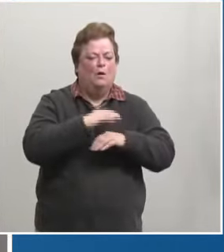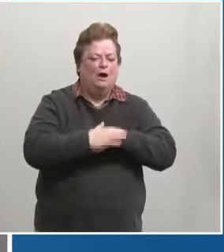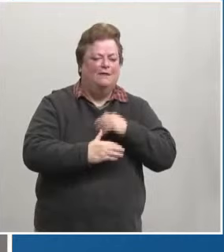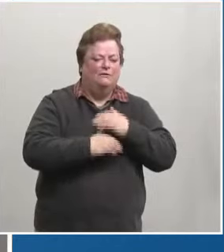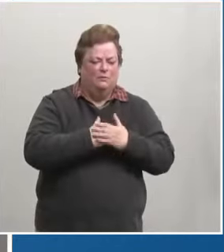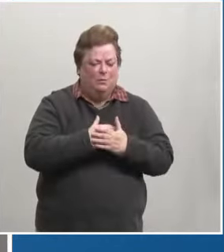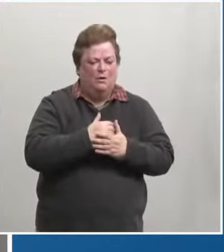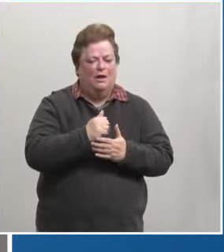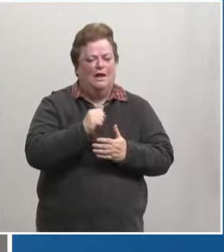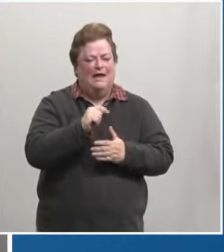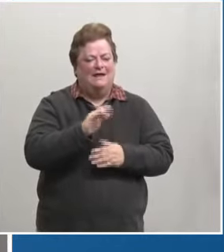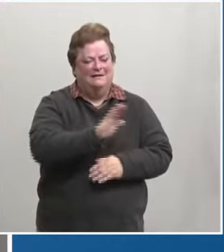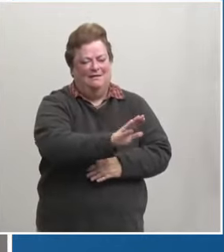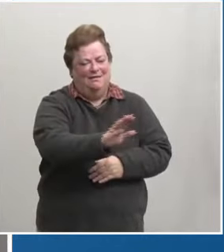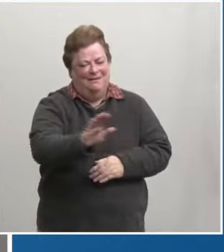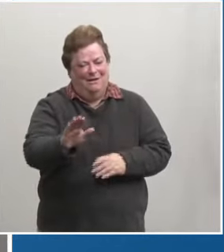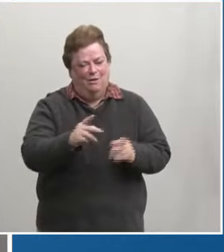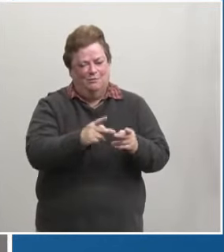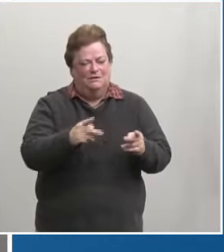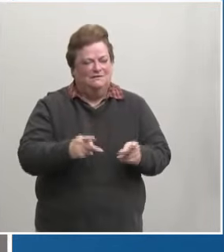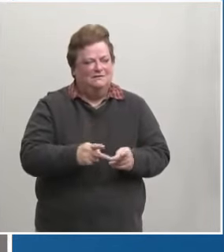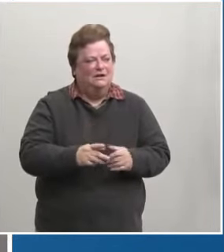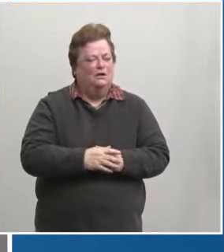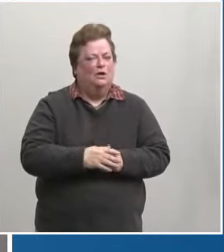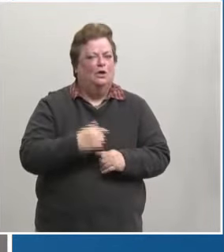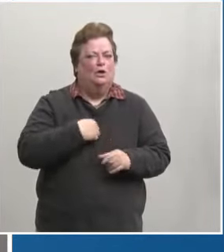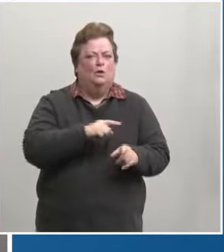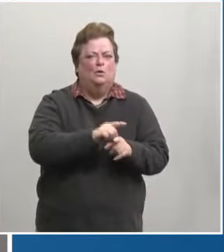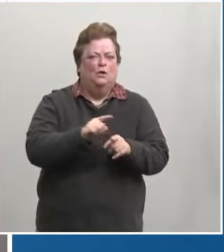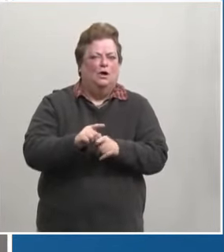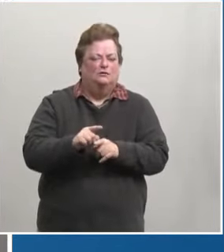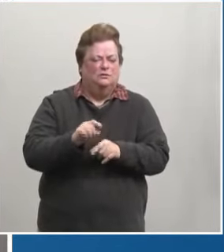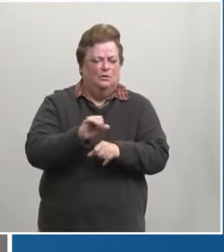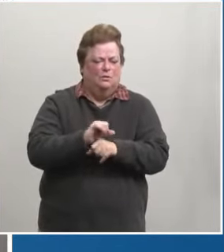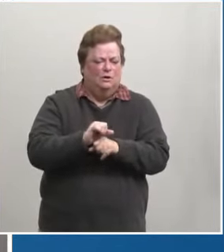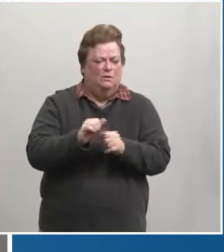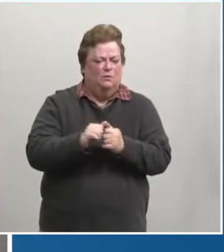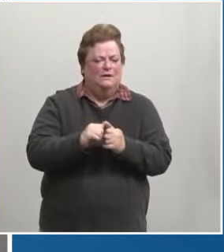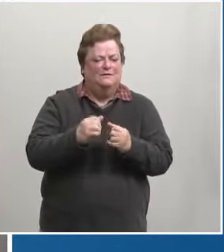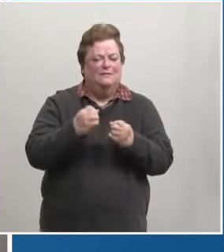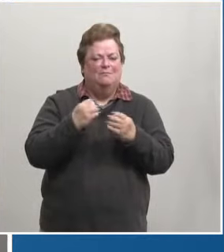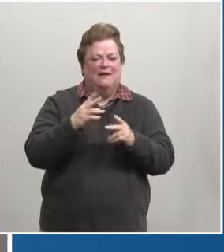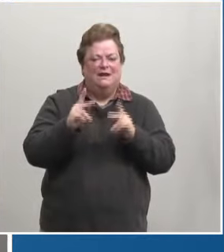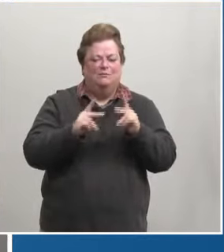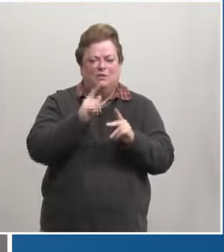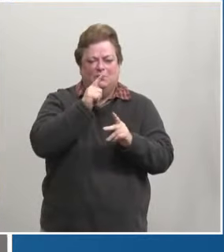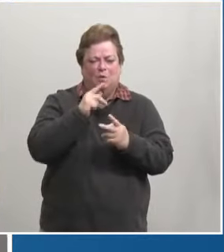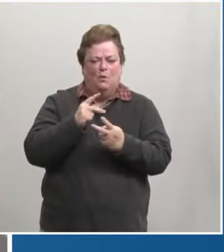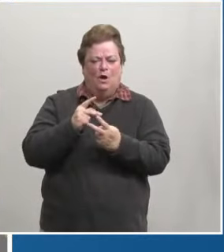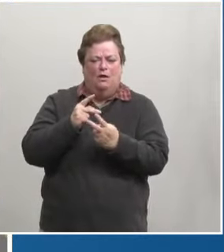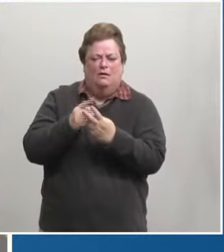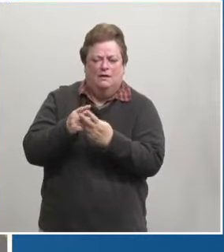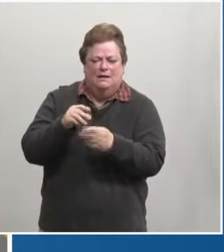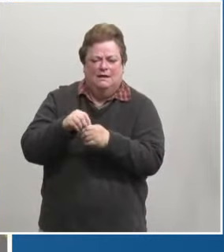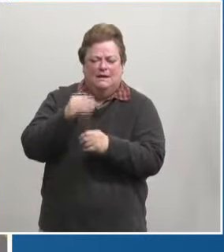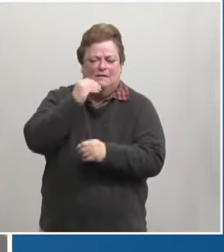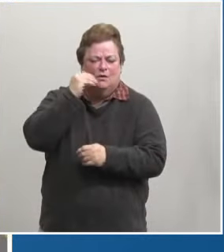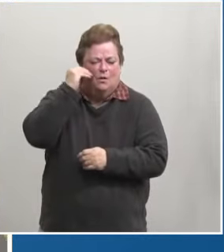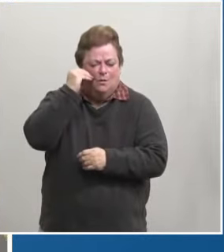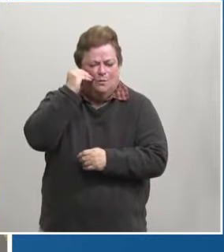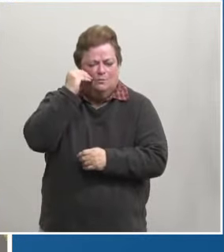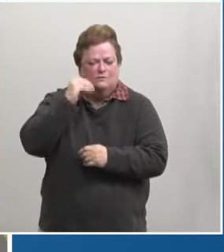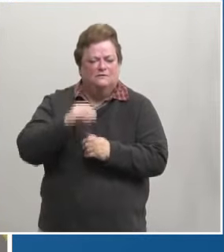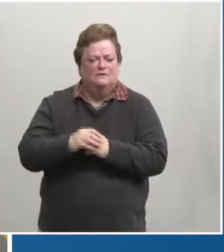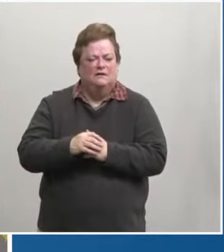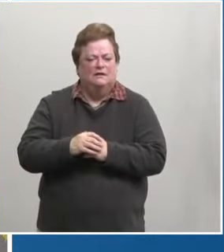at specific locations. We're also working on, we have many homebound individuals that are receiving services in